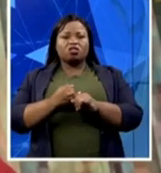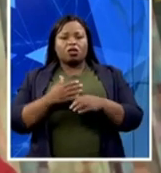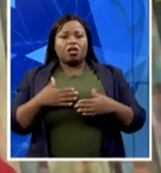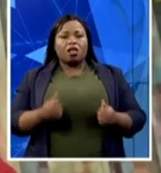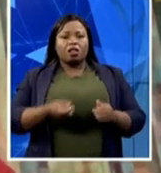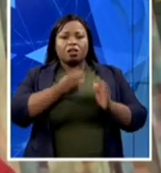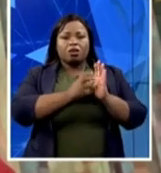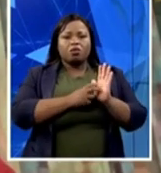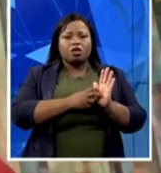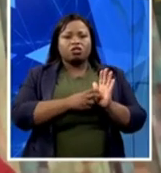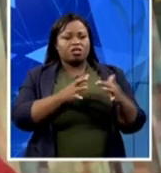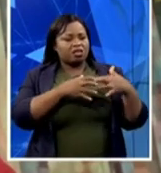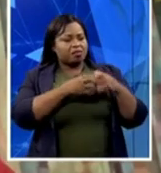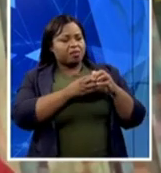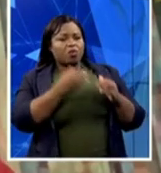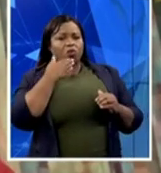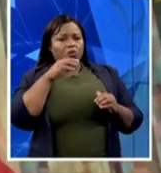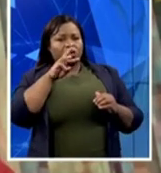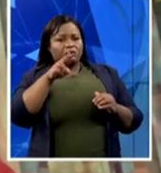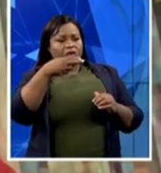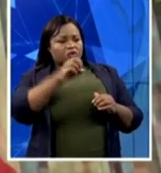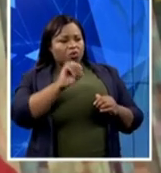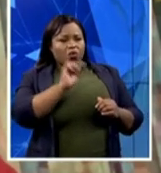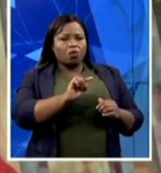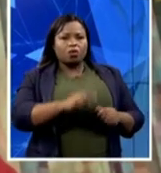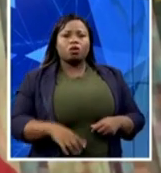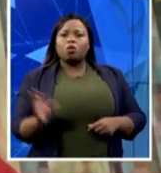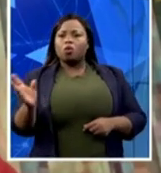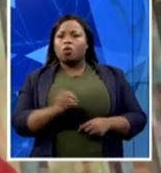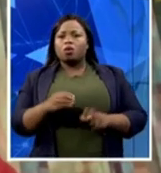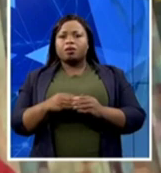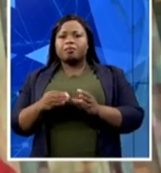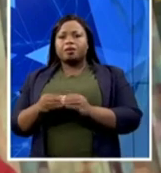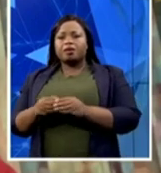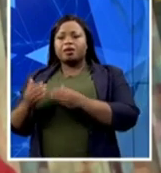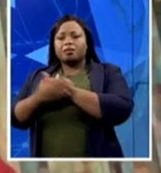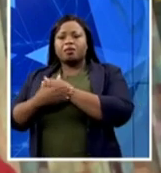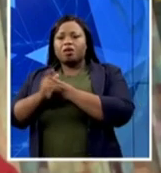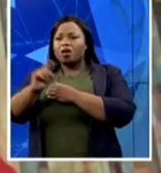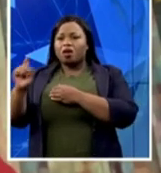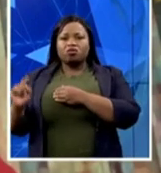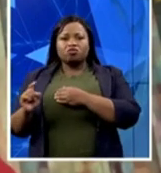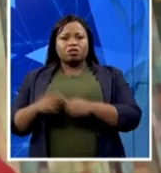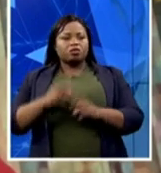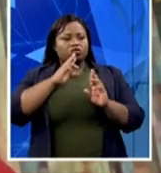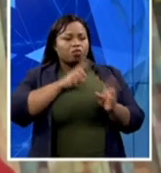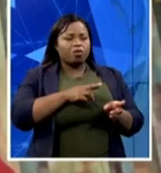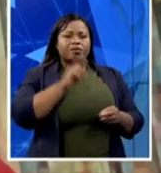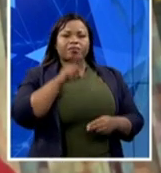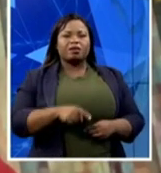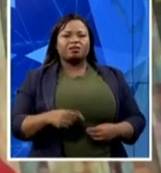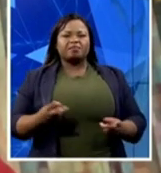nation to report as soon as possible. People could always argue that the reports could have come